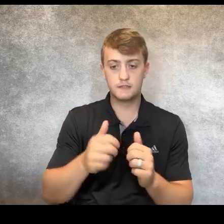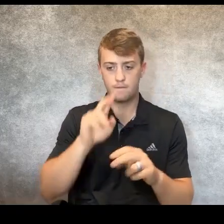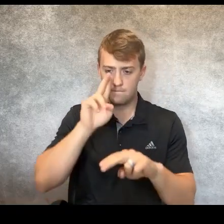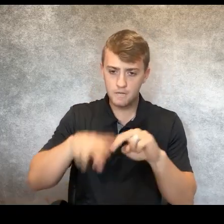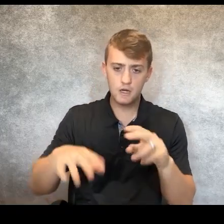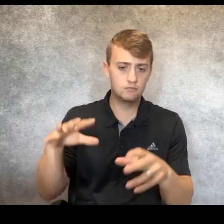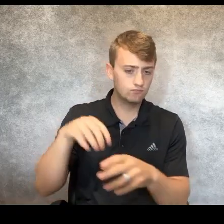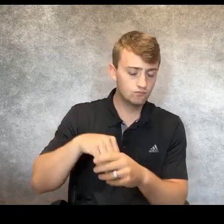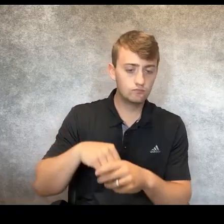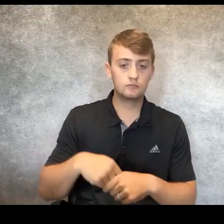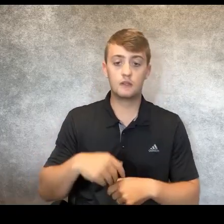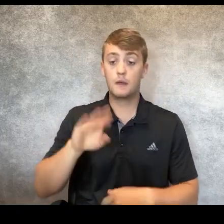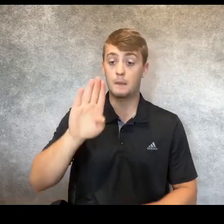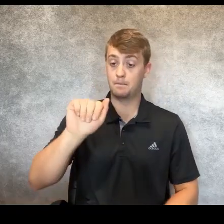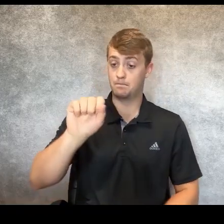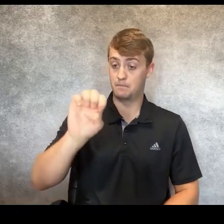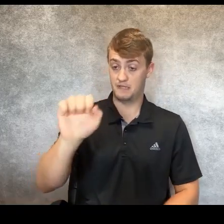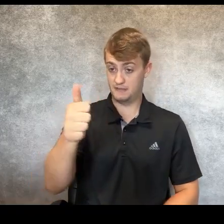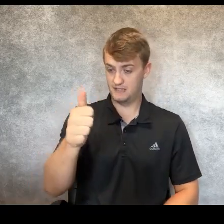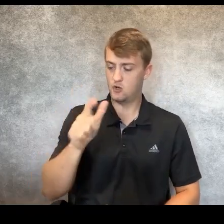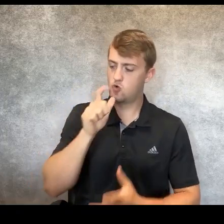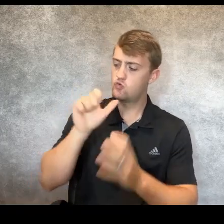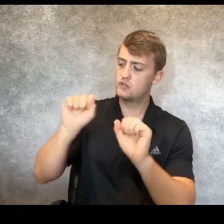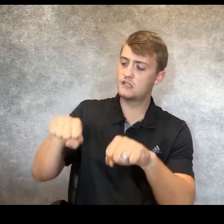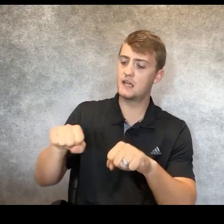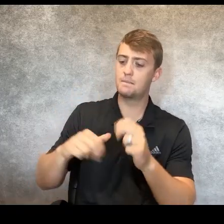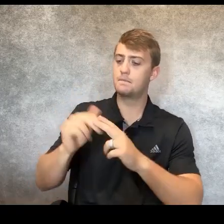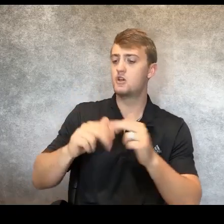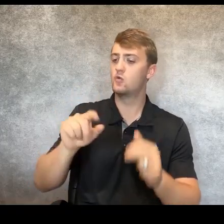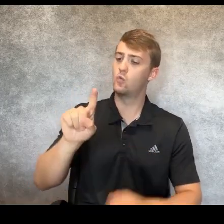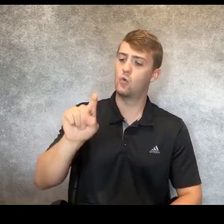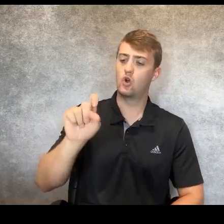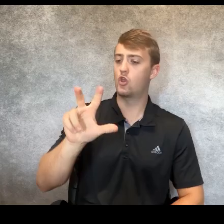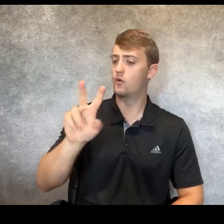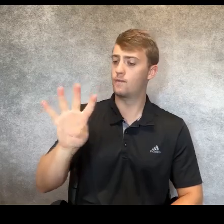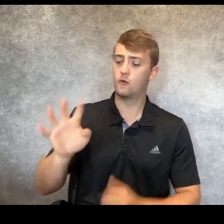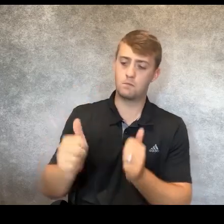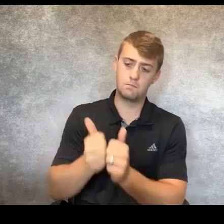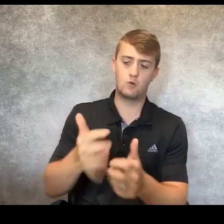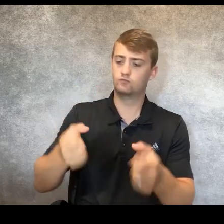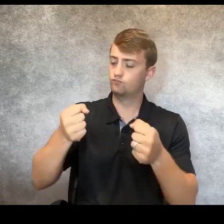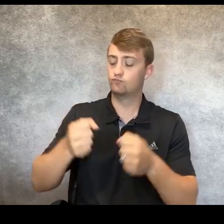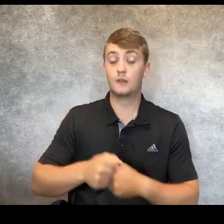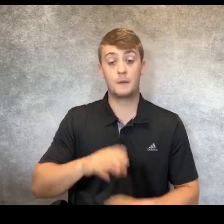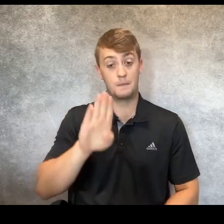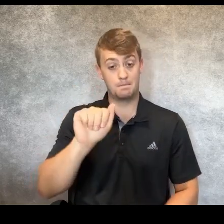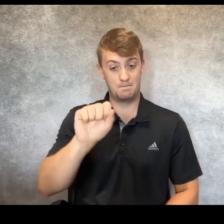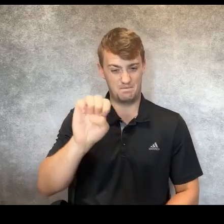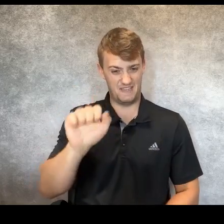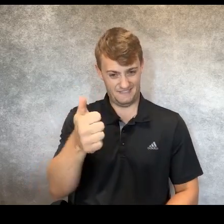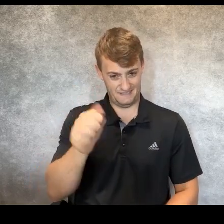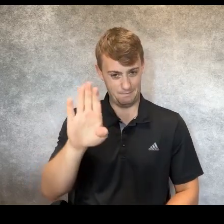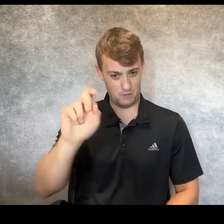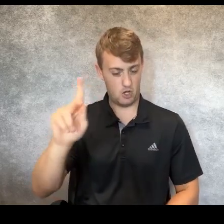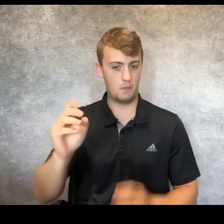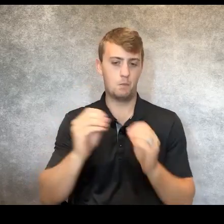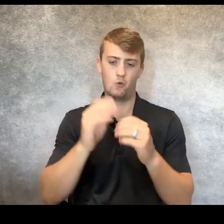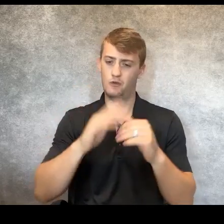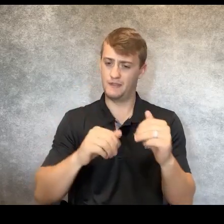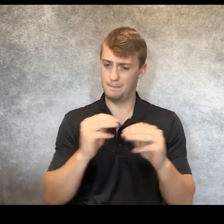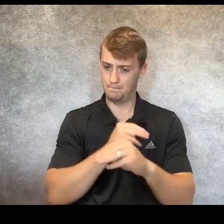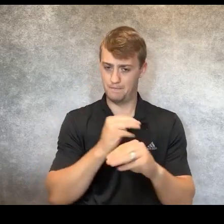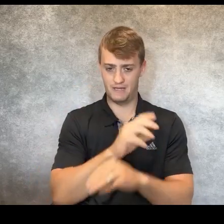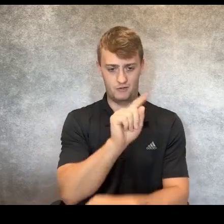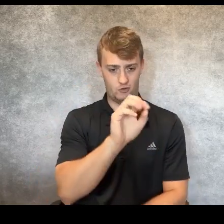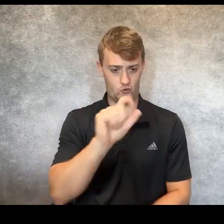interactive. Using Base 10 blocks, who can build 134 the fastest? Base 10 blocks are more than just math tools.